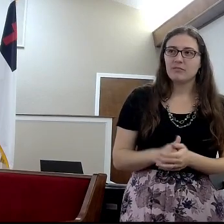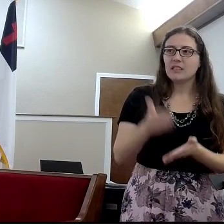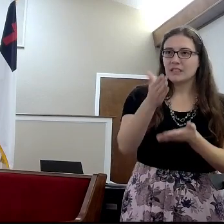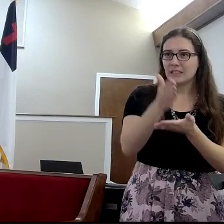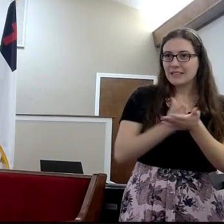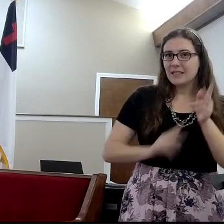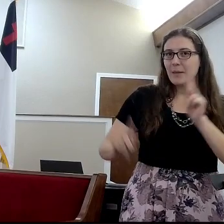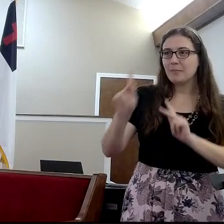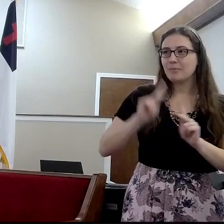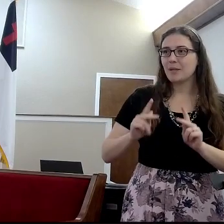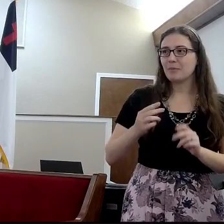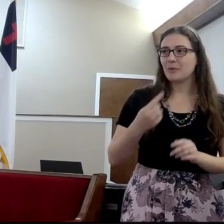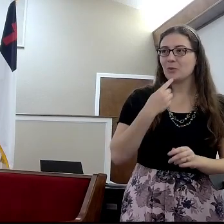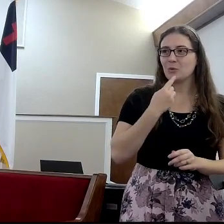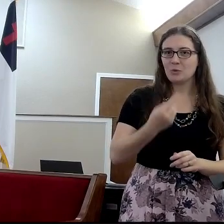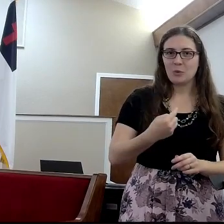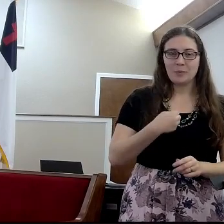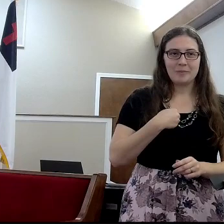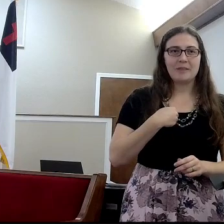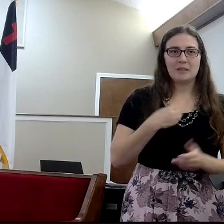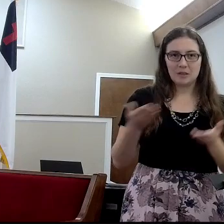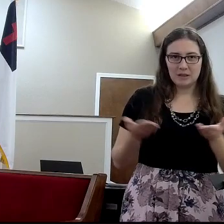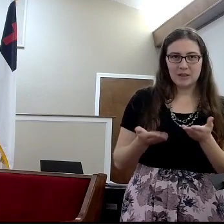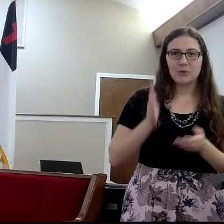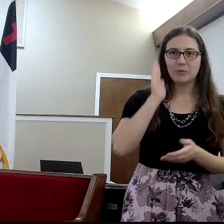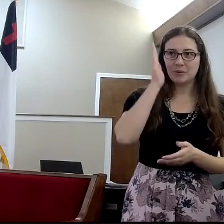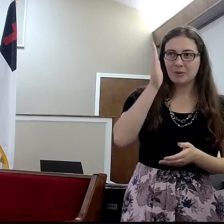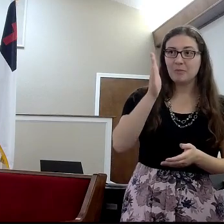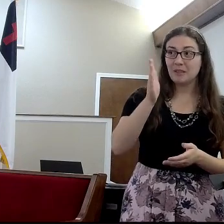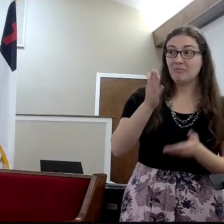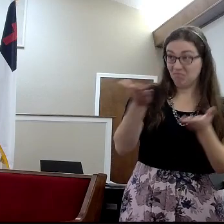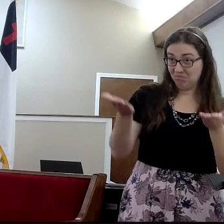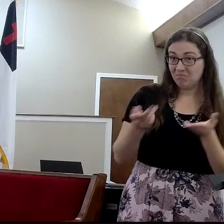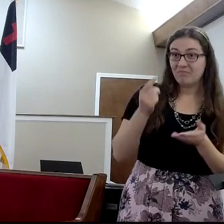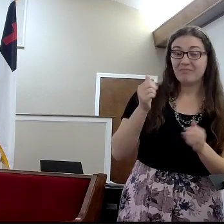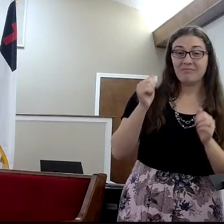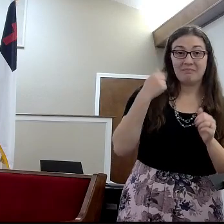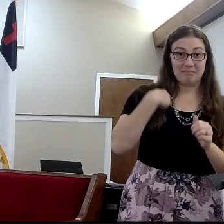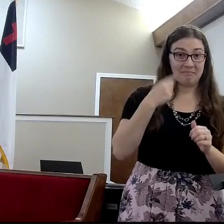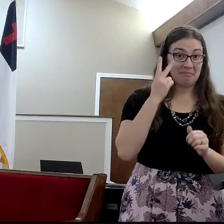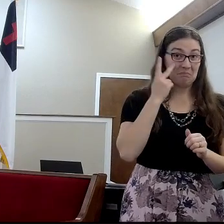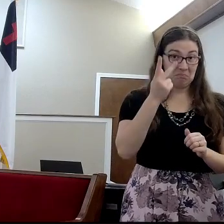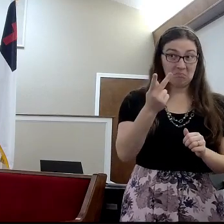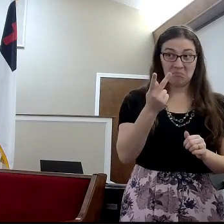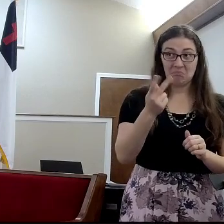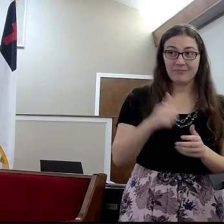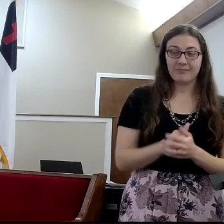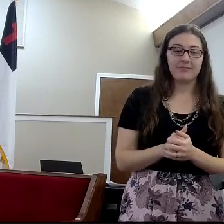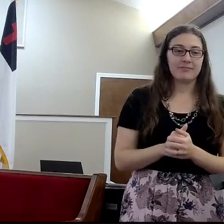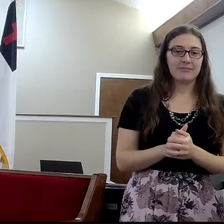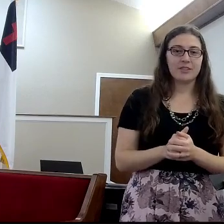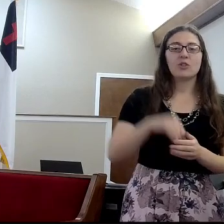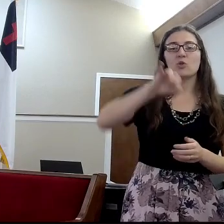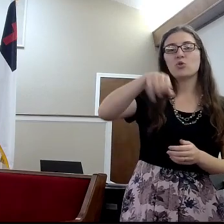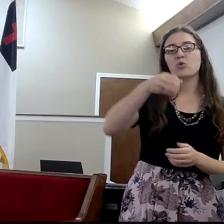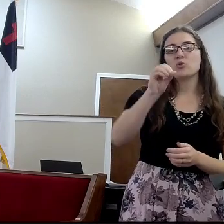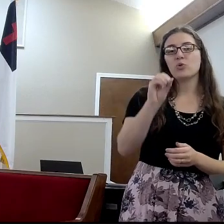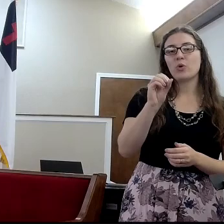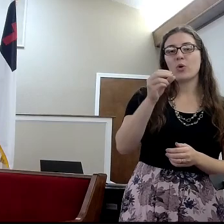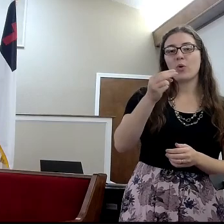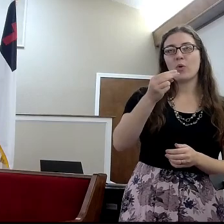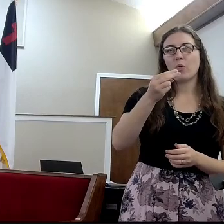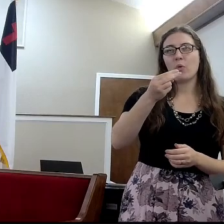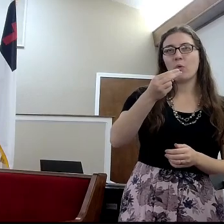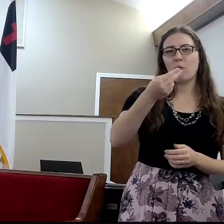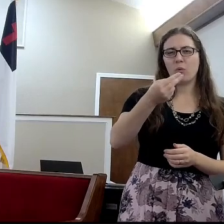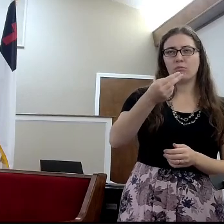everyone who showed up. There's a few that told me they would be here and that are here. So I really appreciate that. Such an encouragement to me.